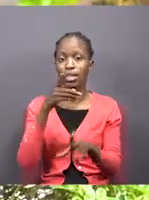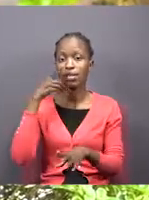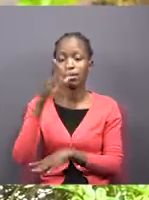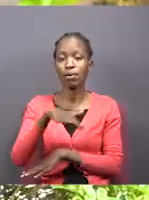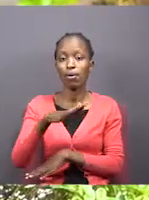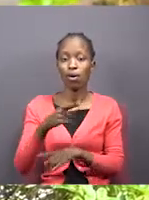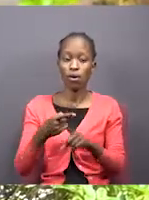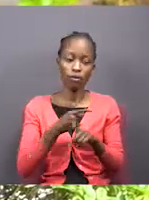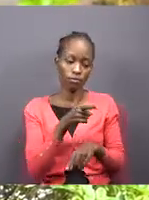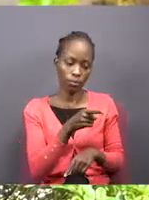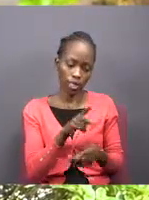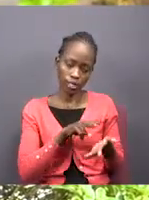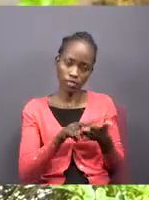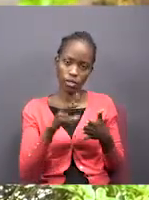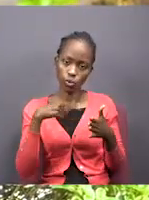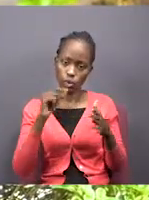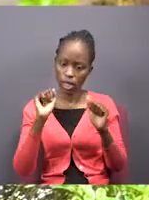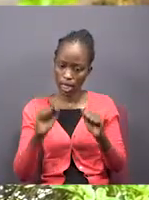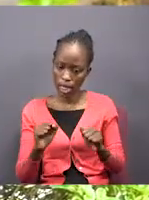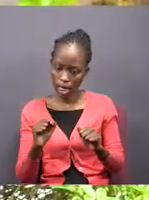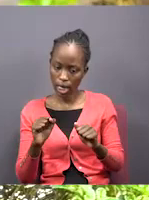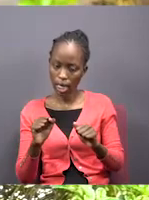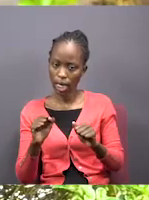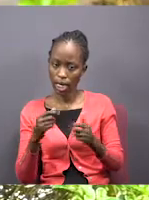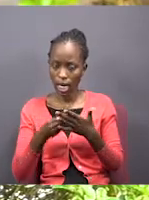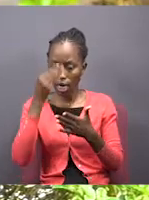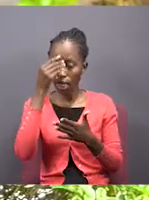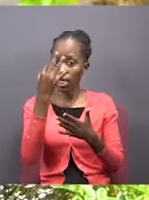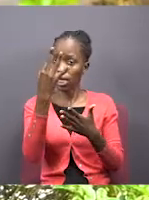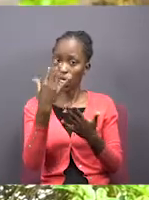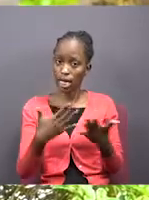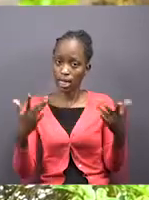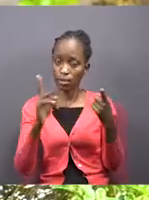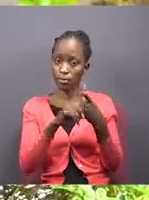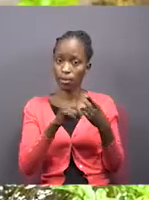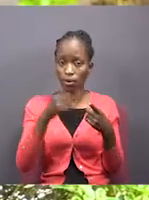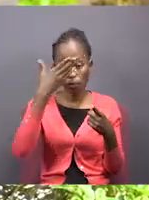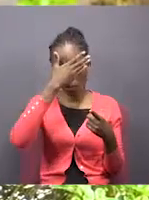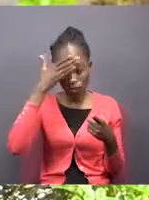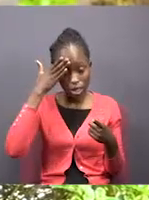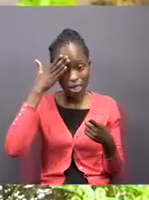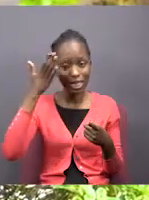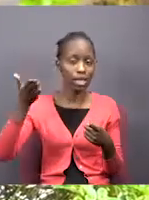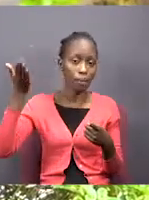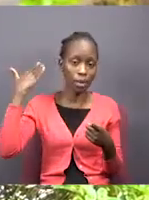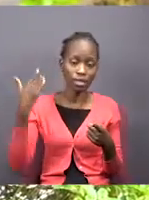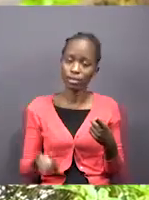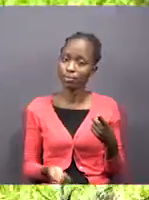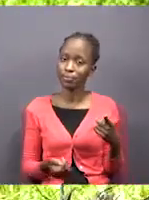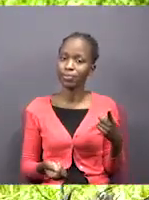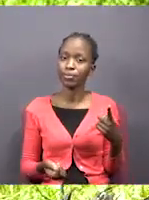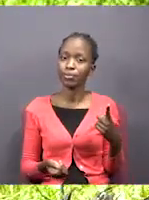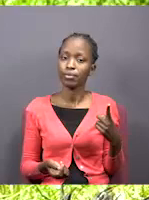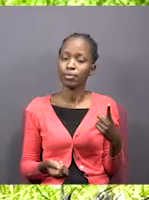wasteland. From this scripture, we get three major lessons. The first one is to forget the past. The first one is